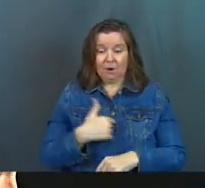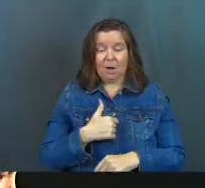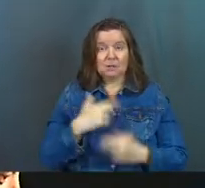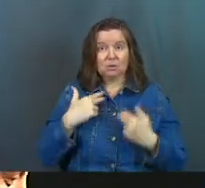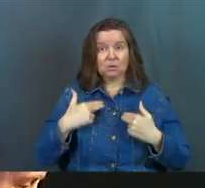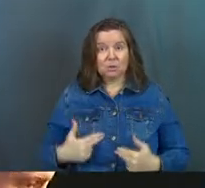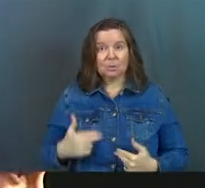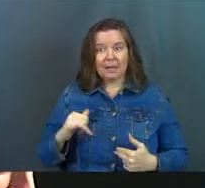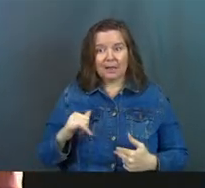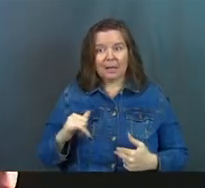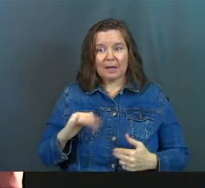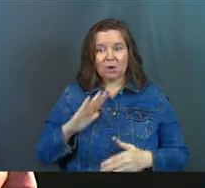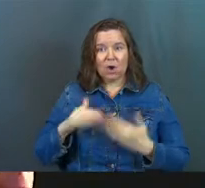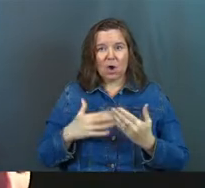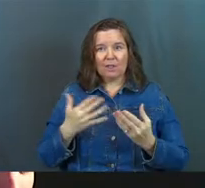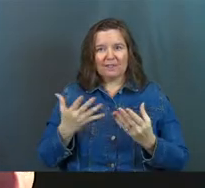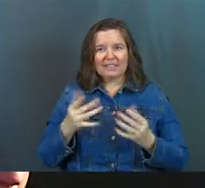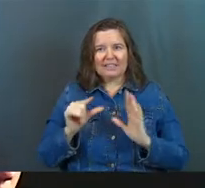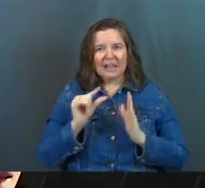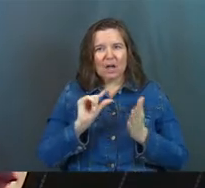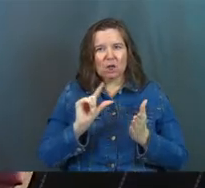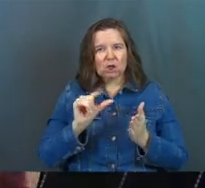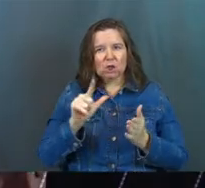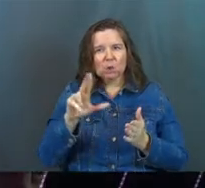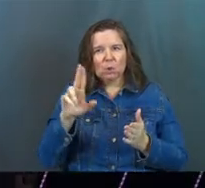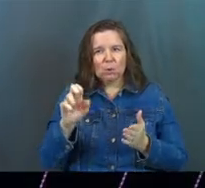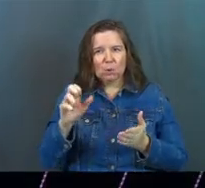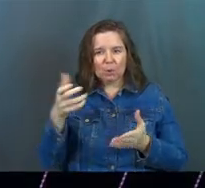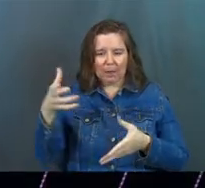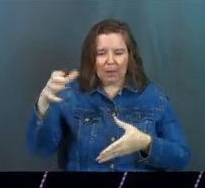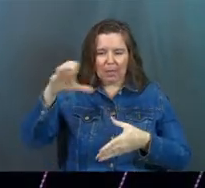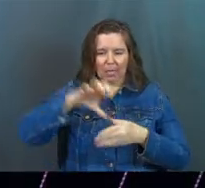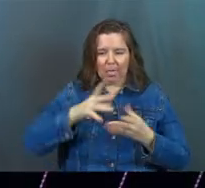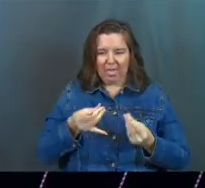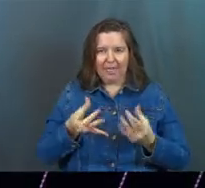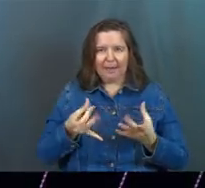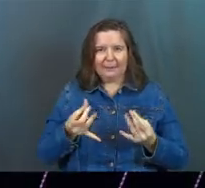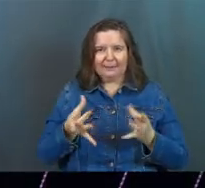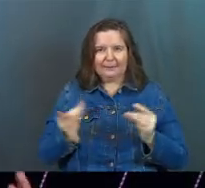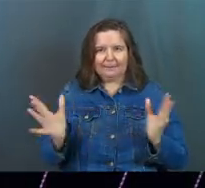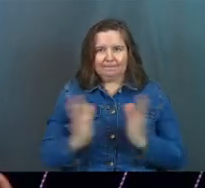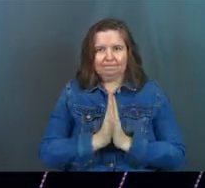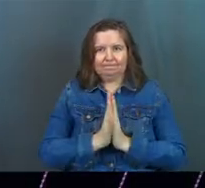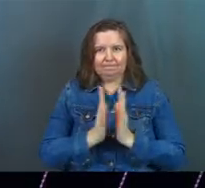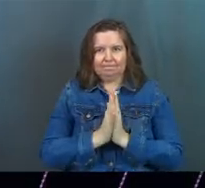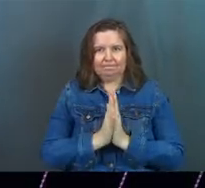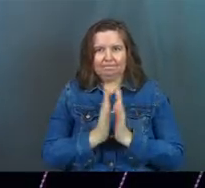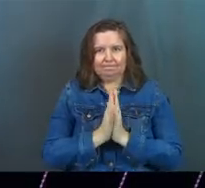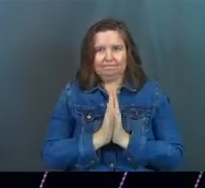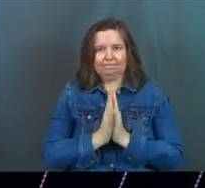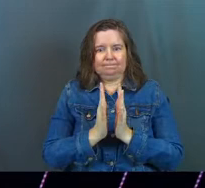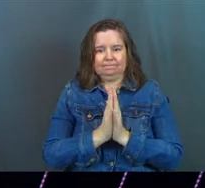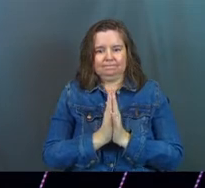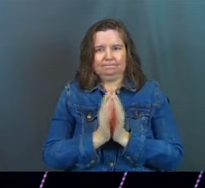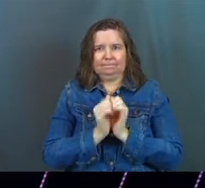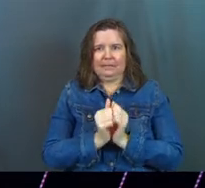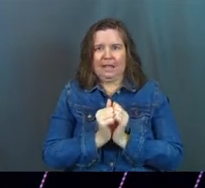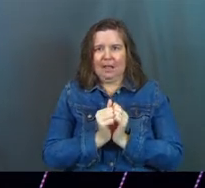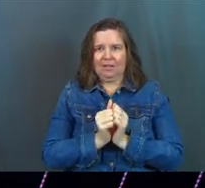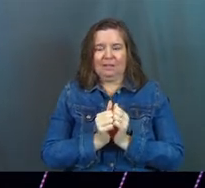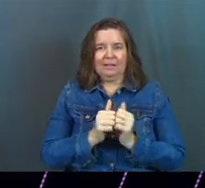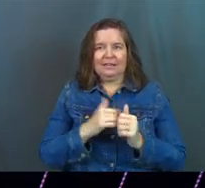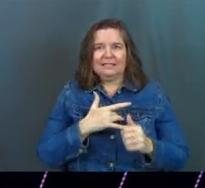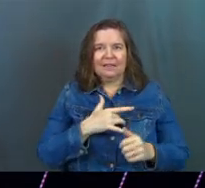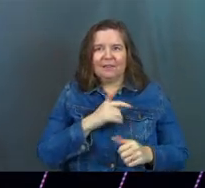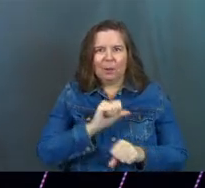as humans, it's like he poured all this gooey glue all over us as young people. And it's like we just stick together. It doesn't even feel like we